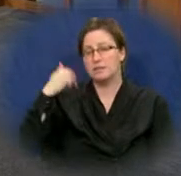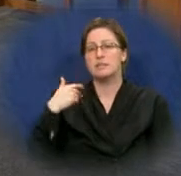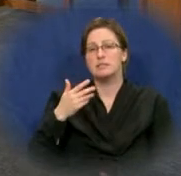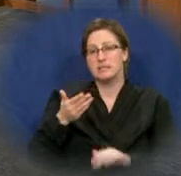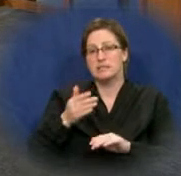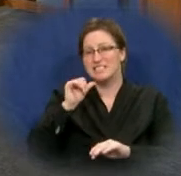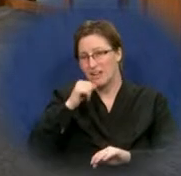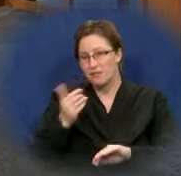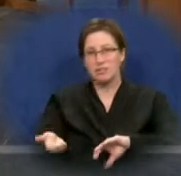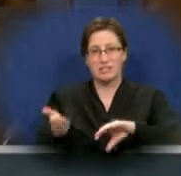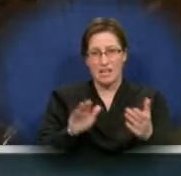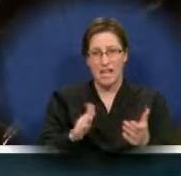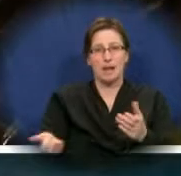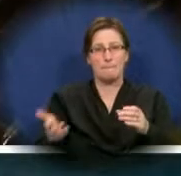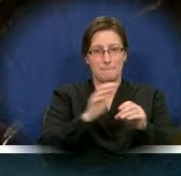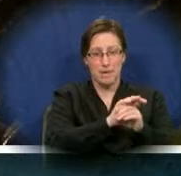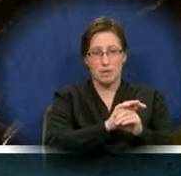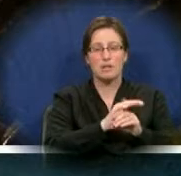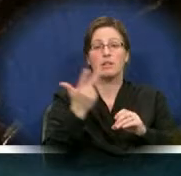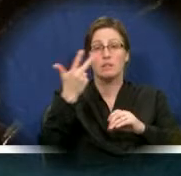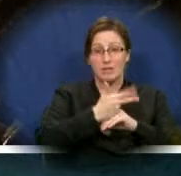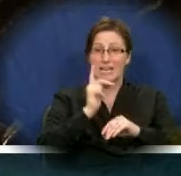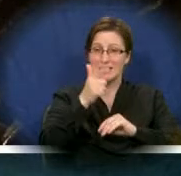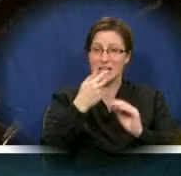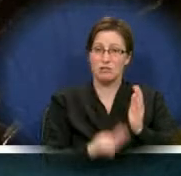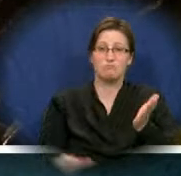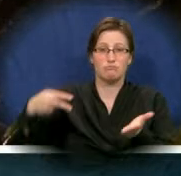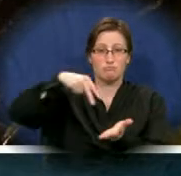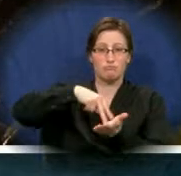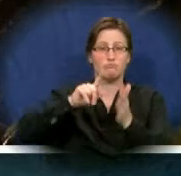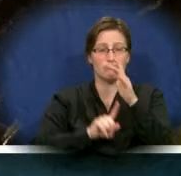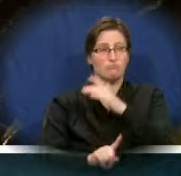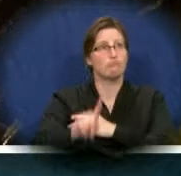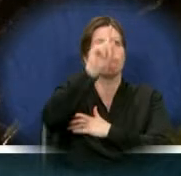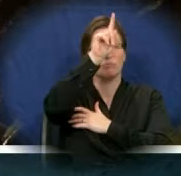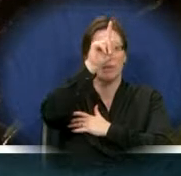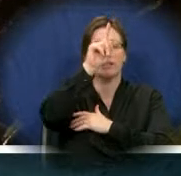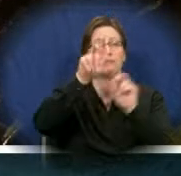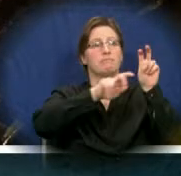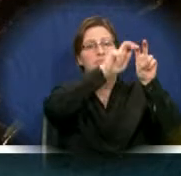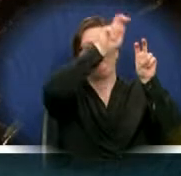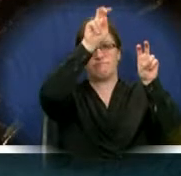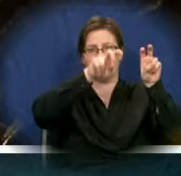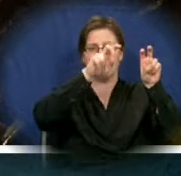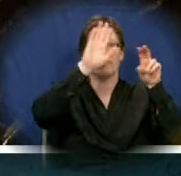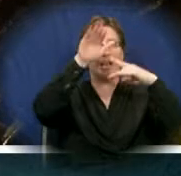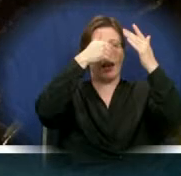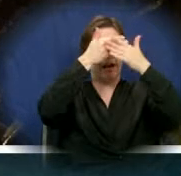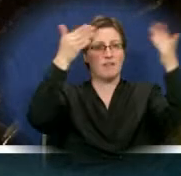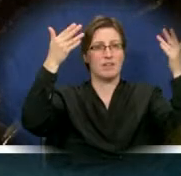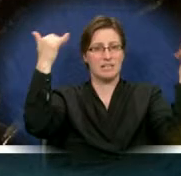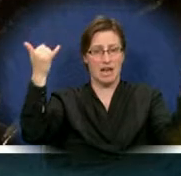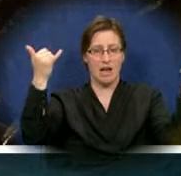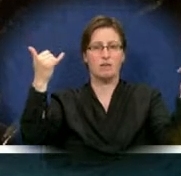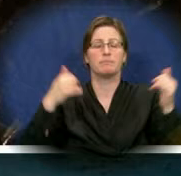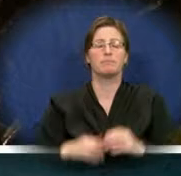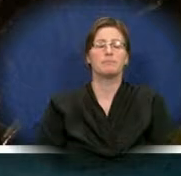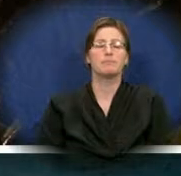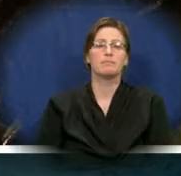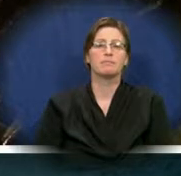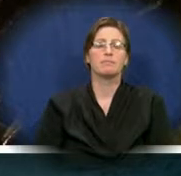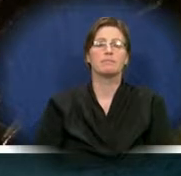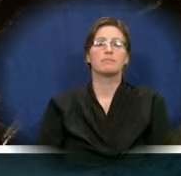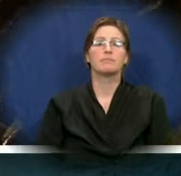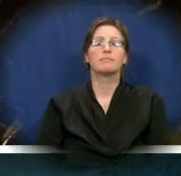was buried, and rose again on the third day in accordance with the Scriptures. He ascended into heaven and is seated at the right hand